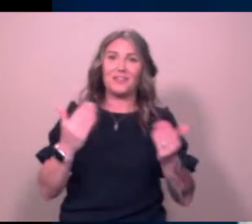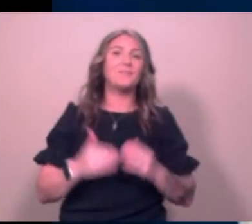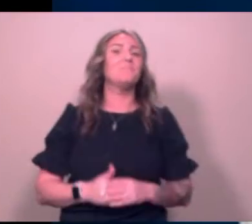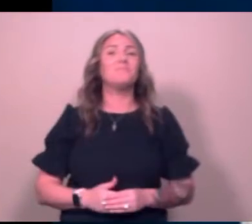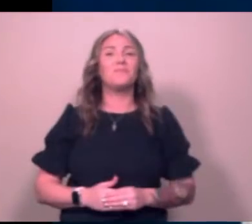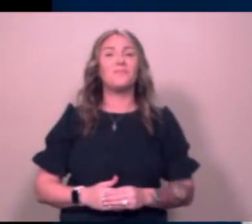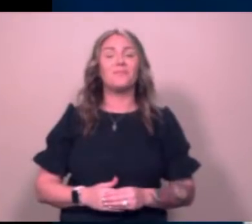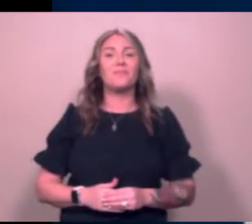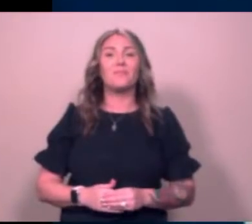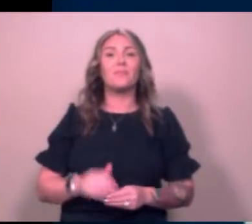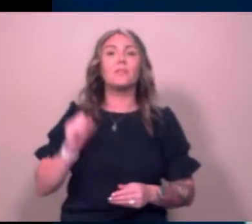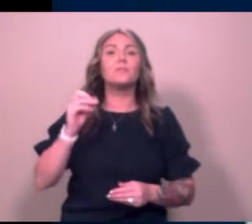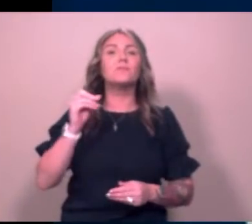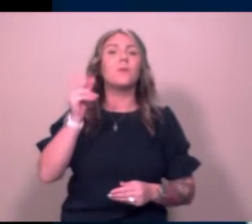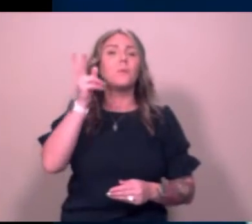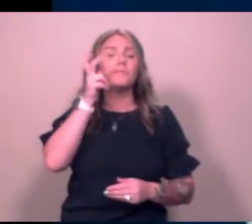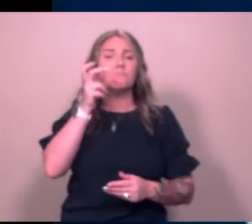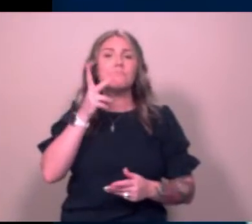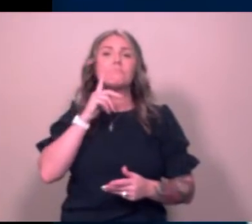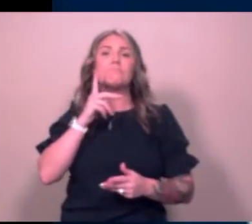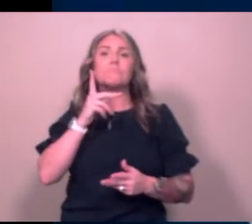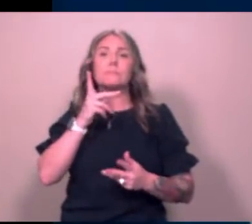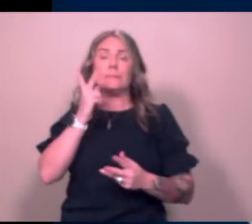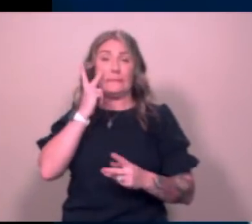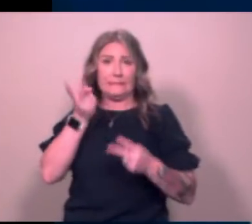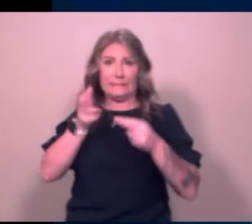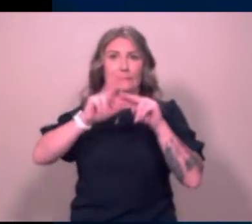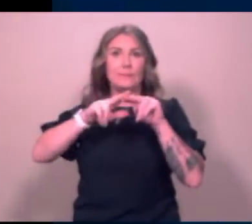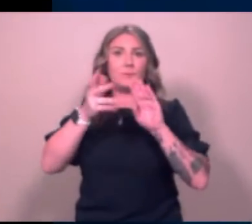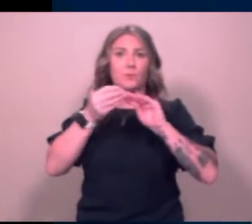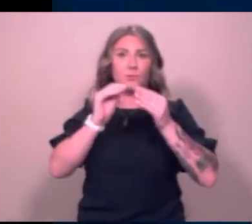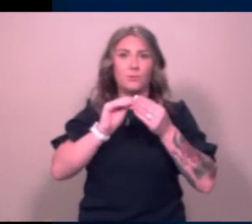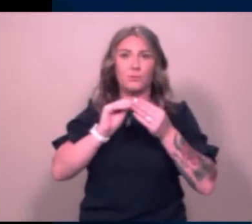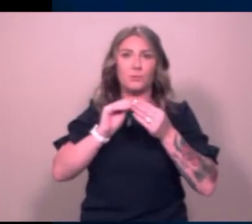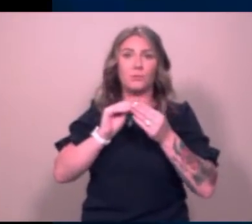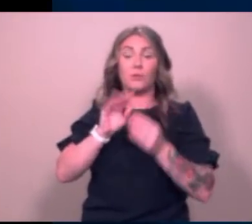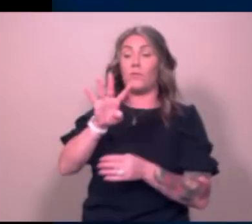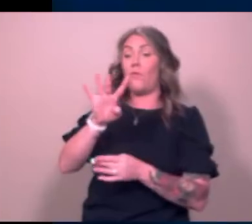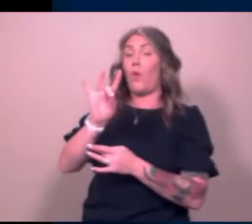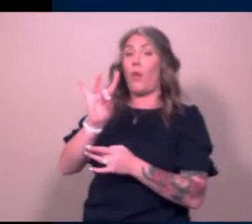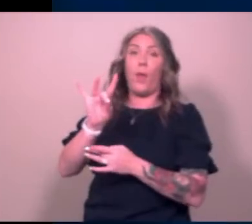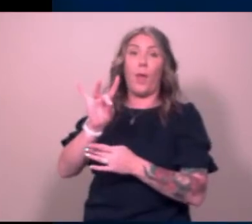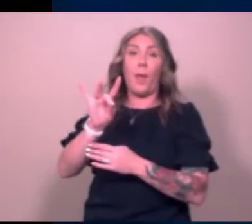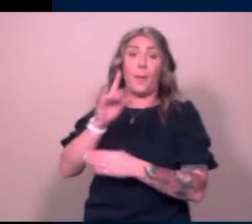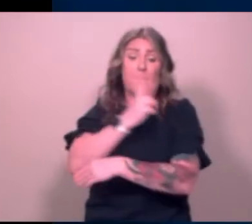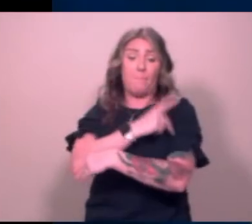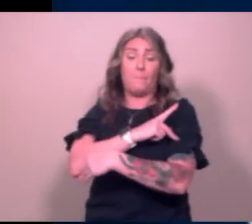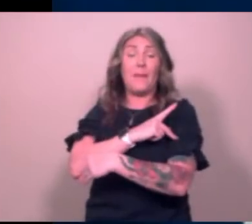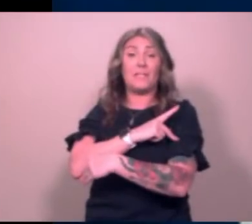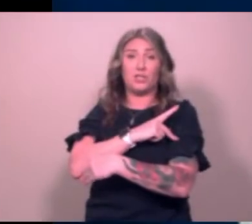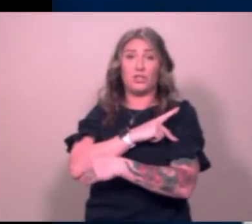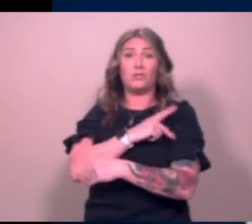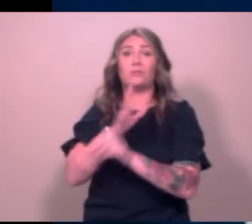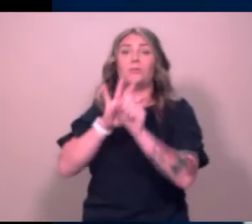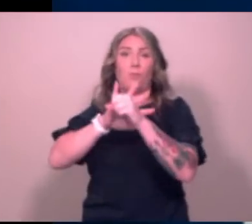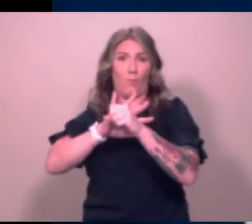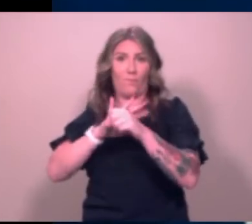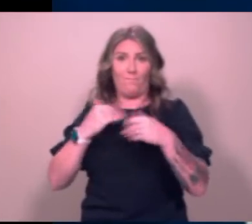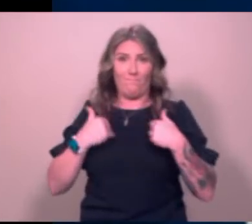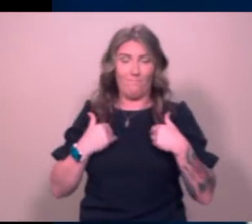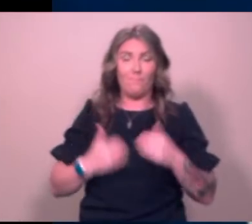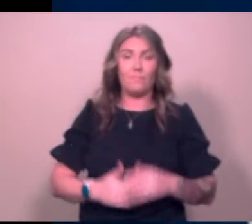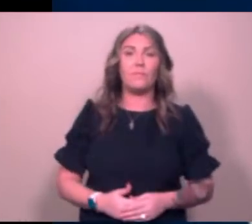So we also have seen an increase in our numbers. We currently have 48 patients who are COVID positive in the hospital. We